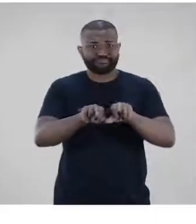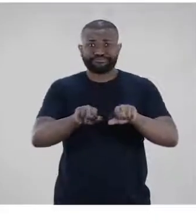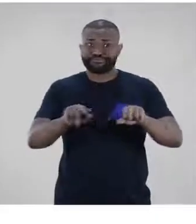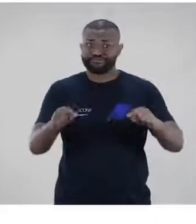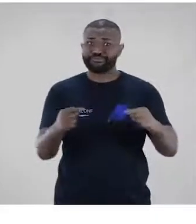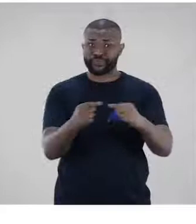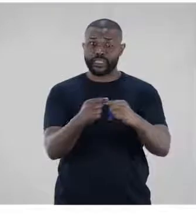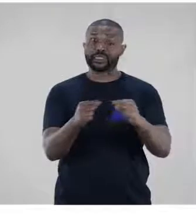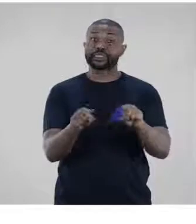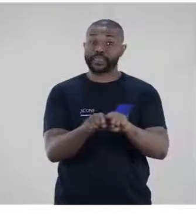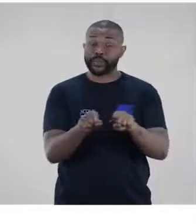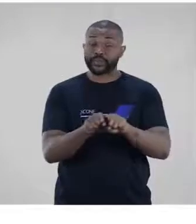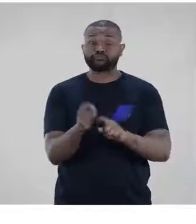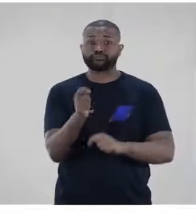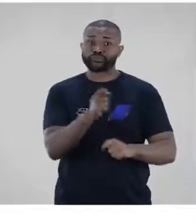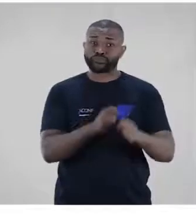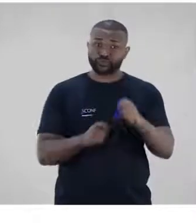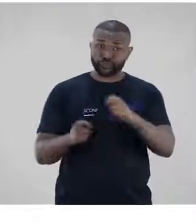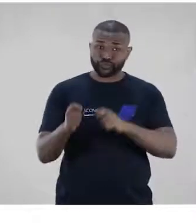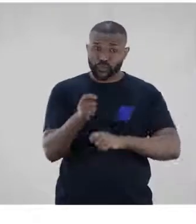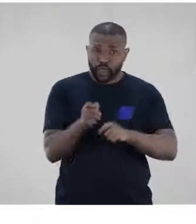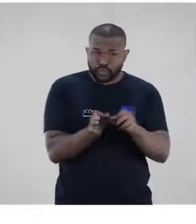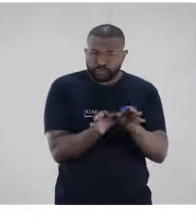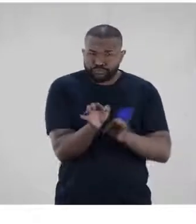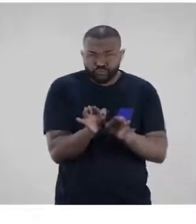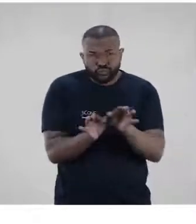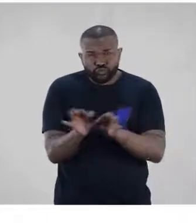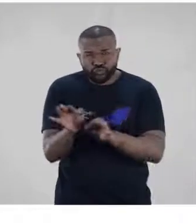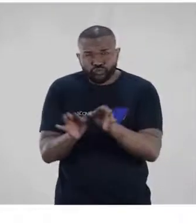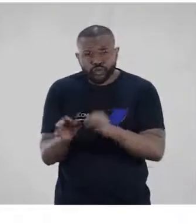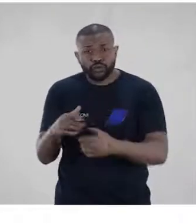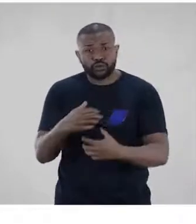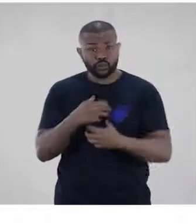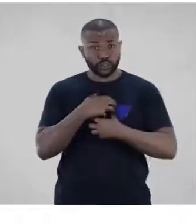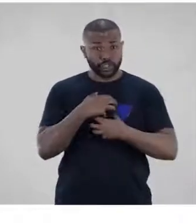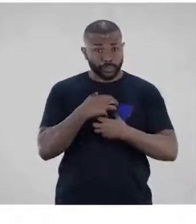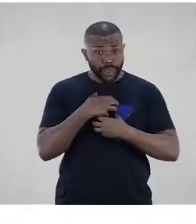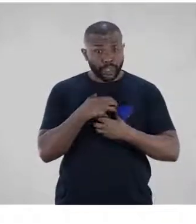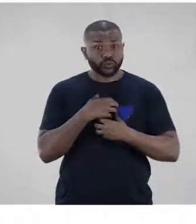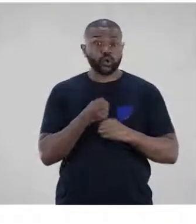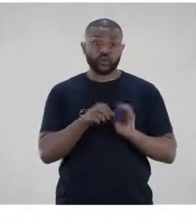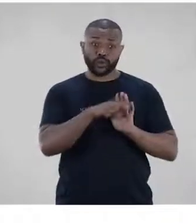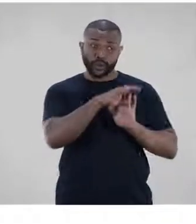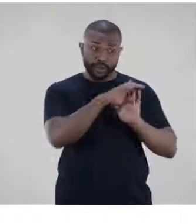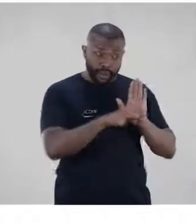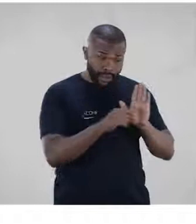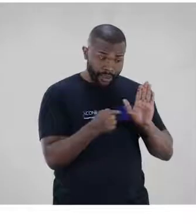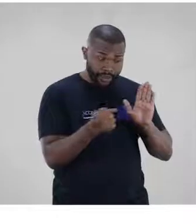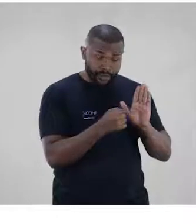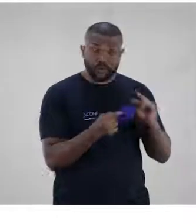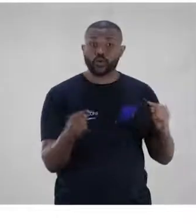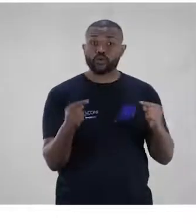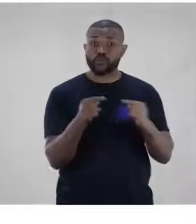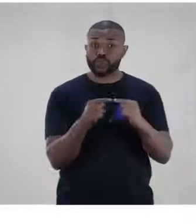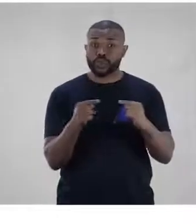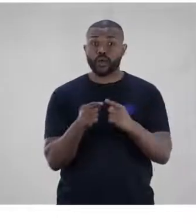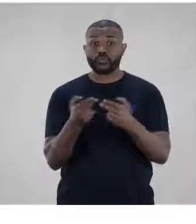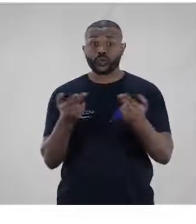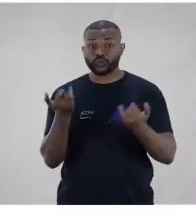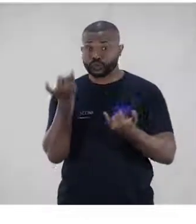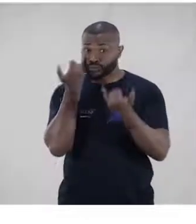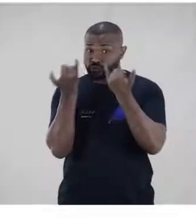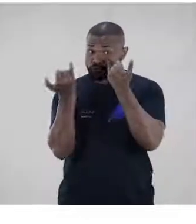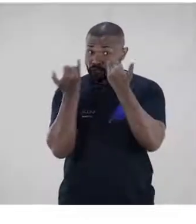tune the behavior of, or the policies that this data product need to